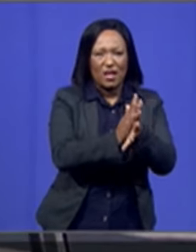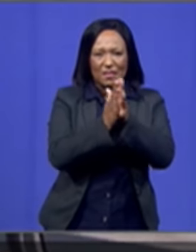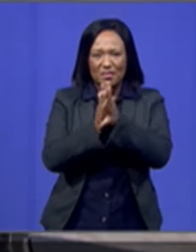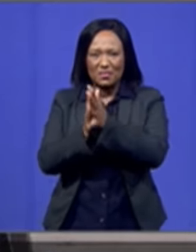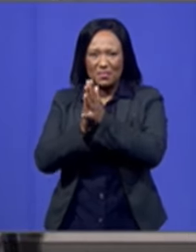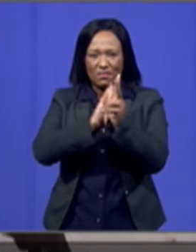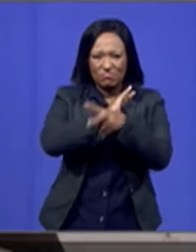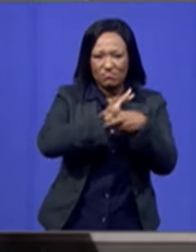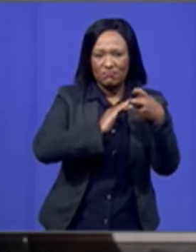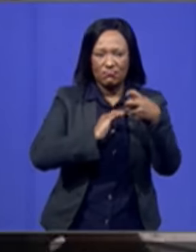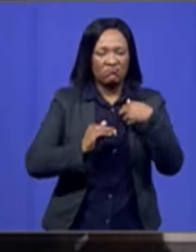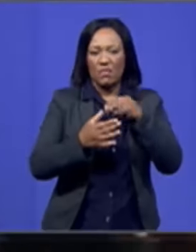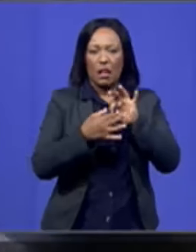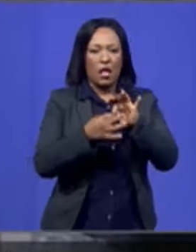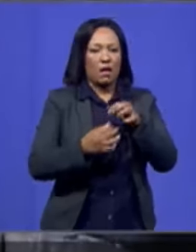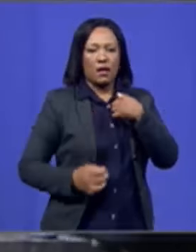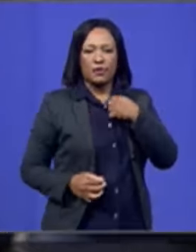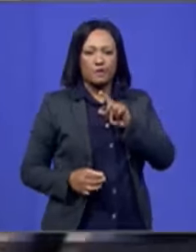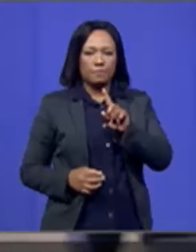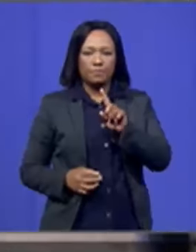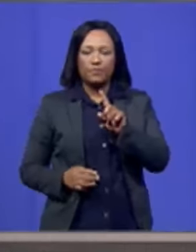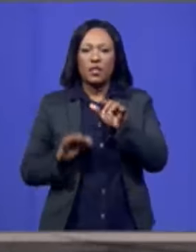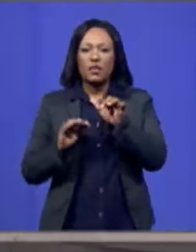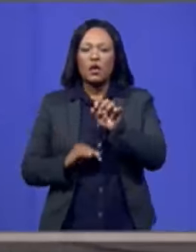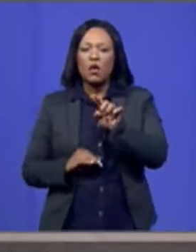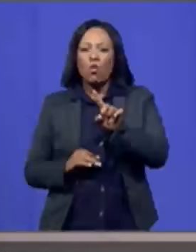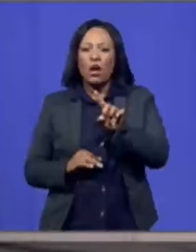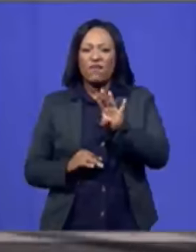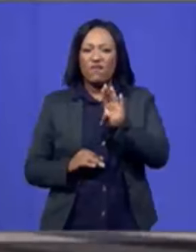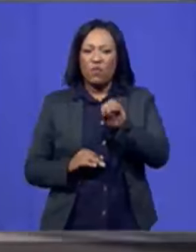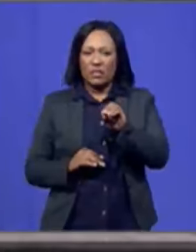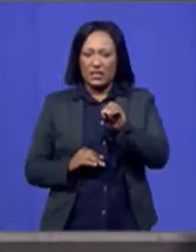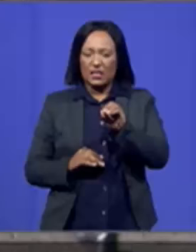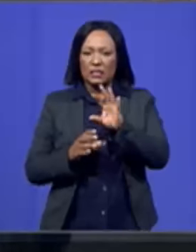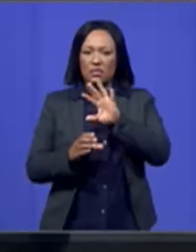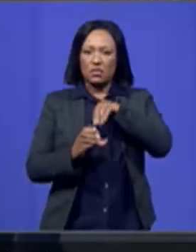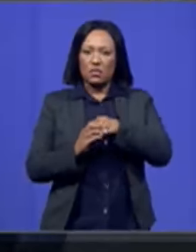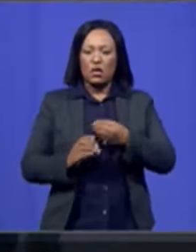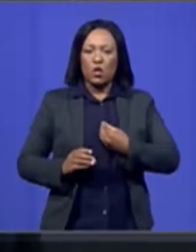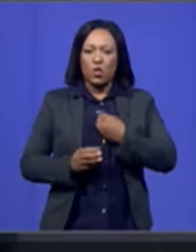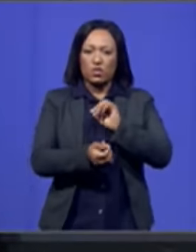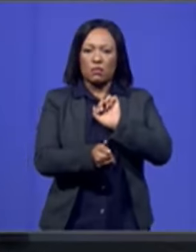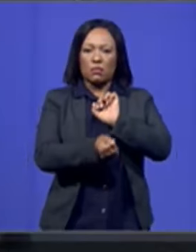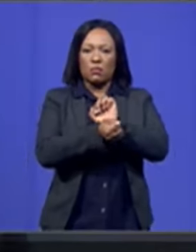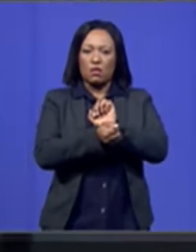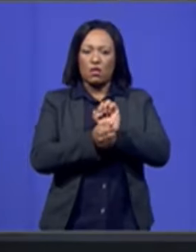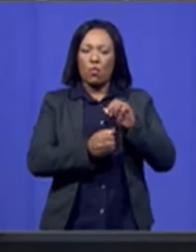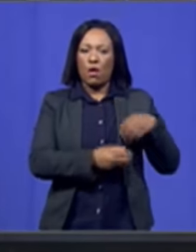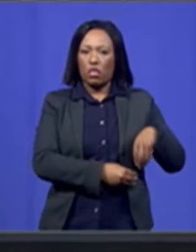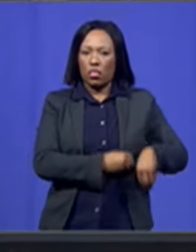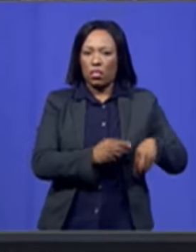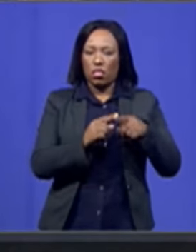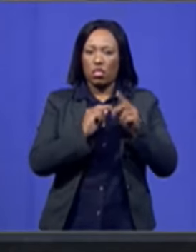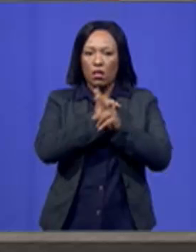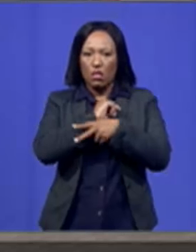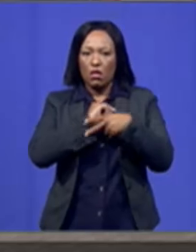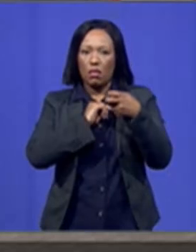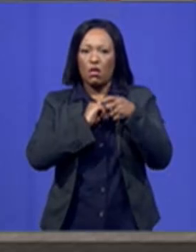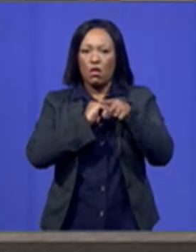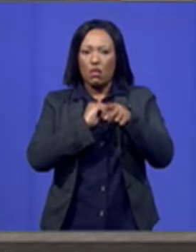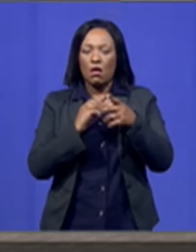rona. Batho ba fetang 140 ho kenyeletsa batjha ba tshwerwe ka diqoso tsa boshodu ba thepa le ho baka merusu pontsheng